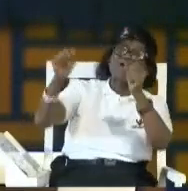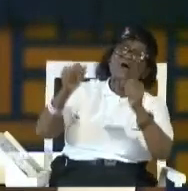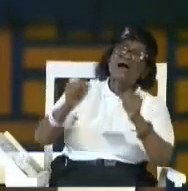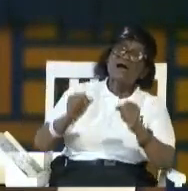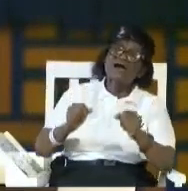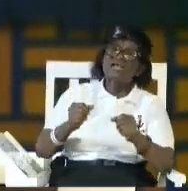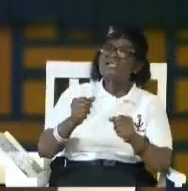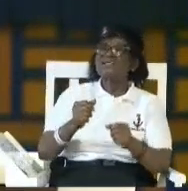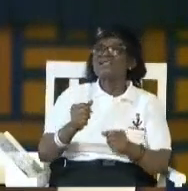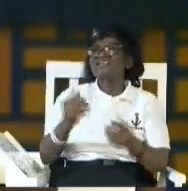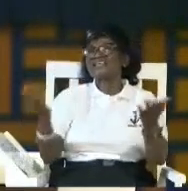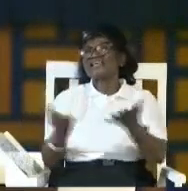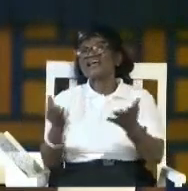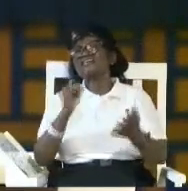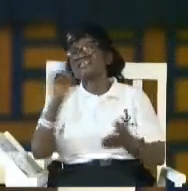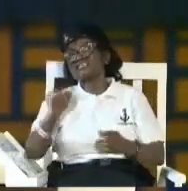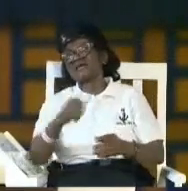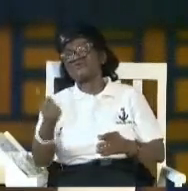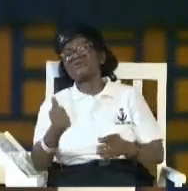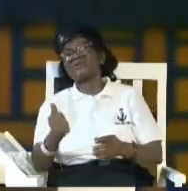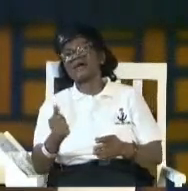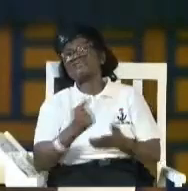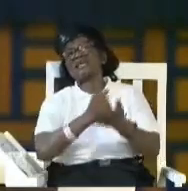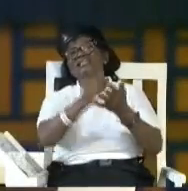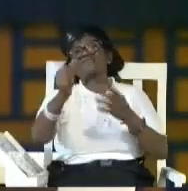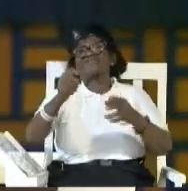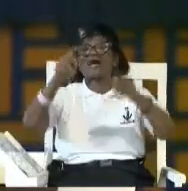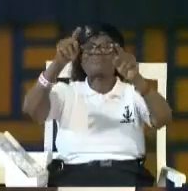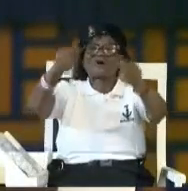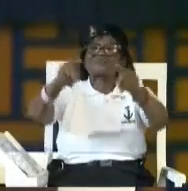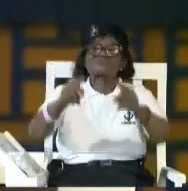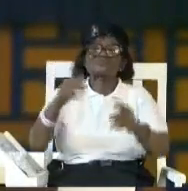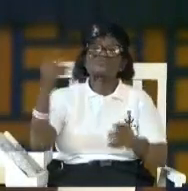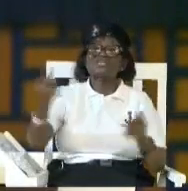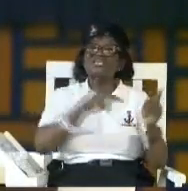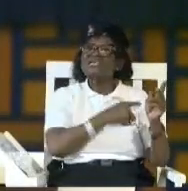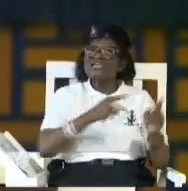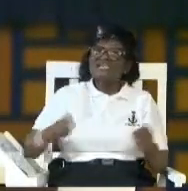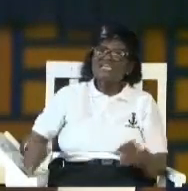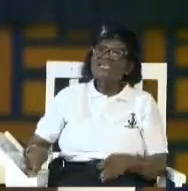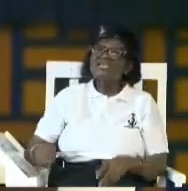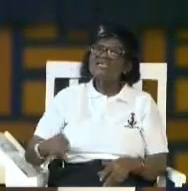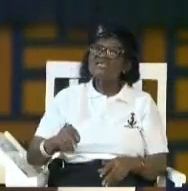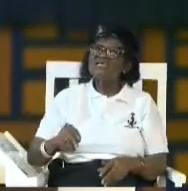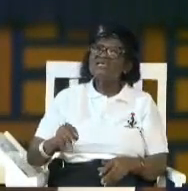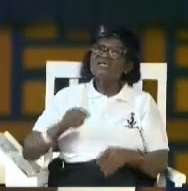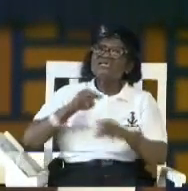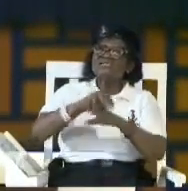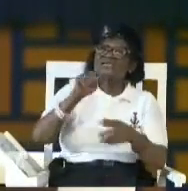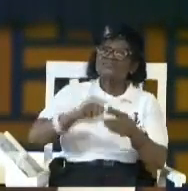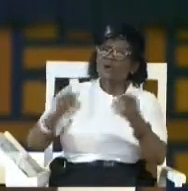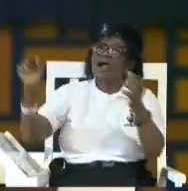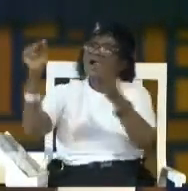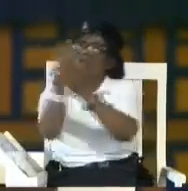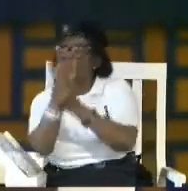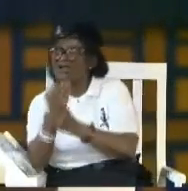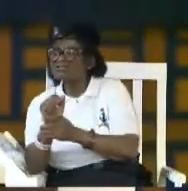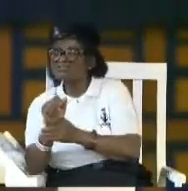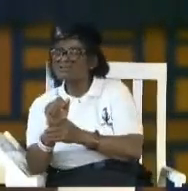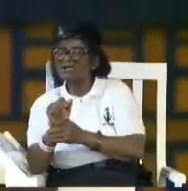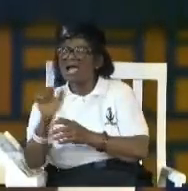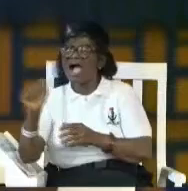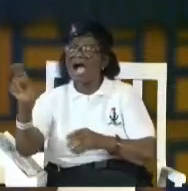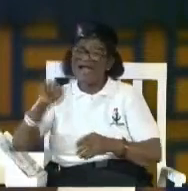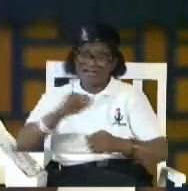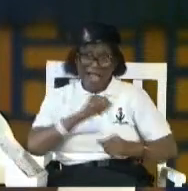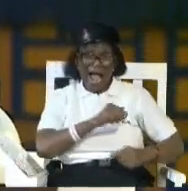here is another sanctified fellow. The king sent to arrest him an army.